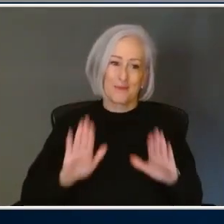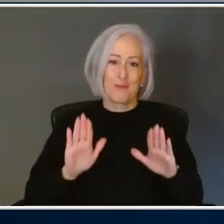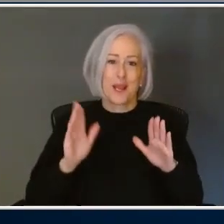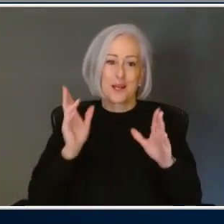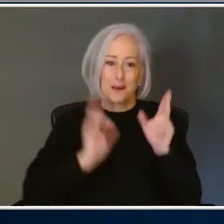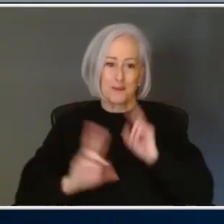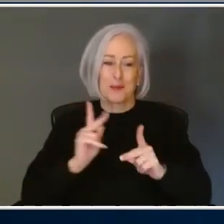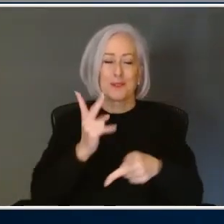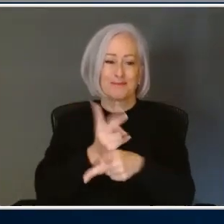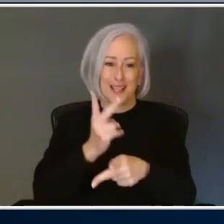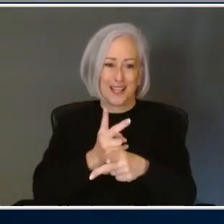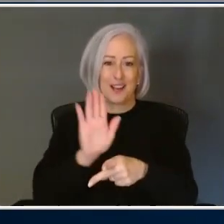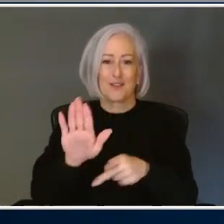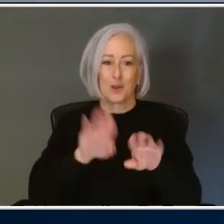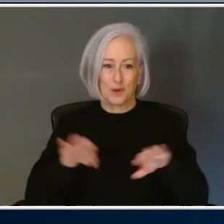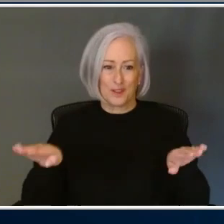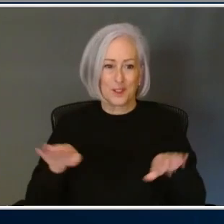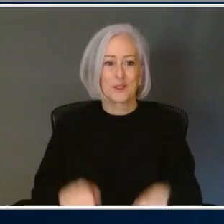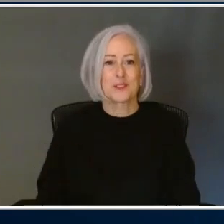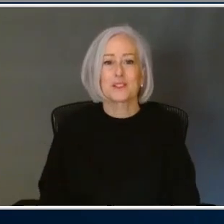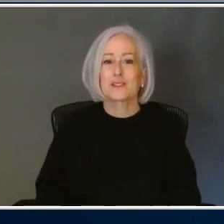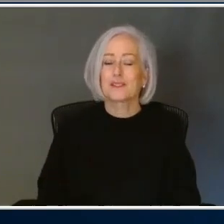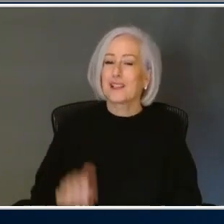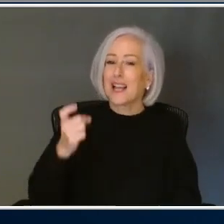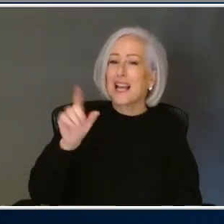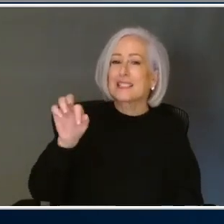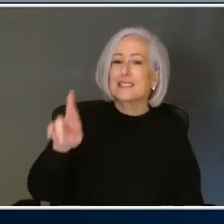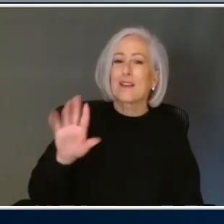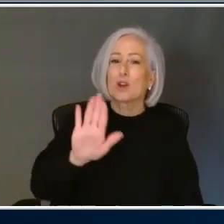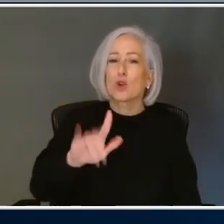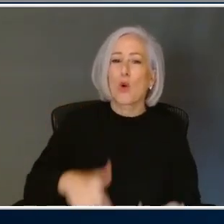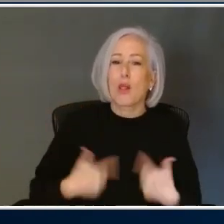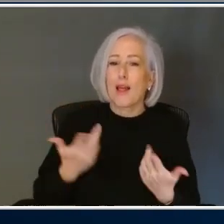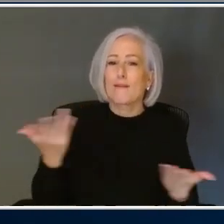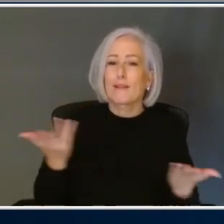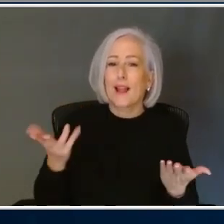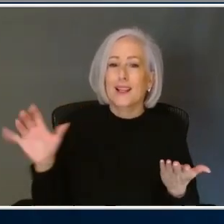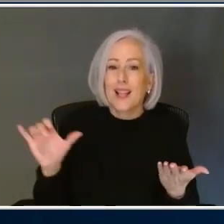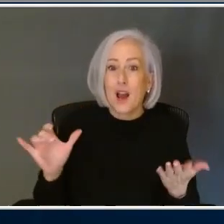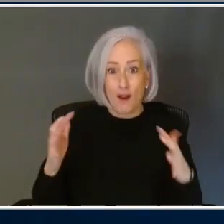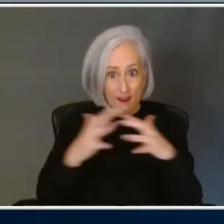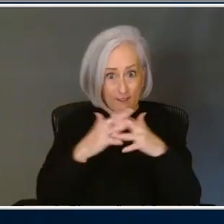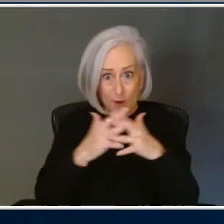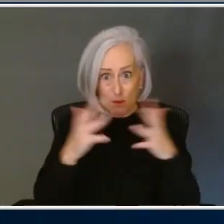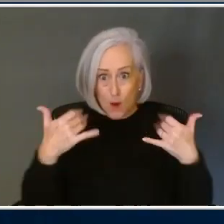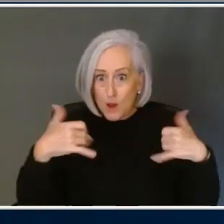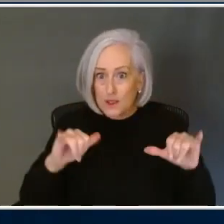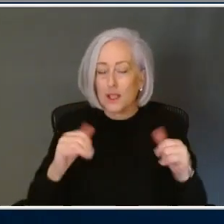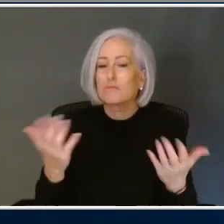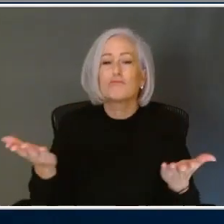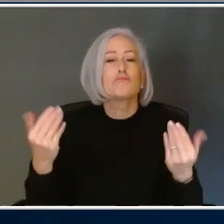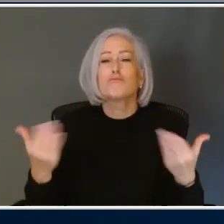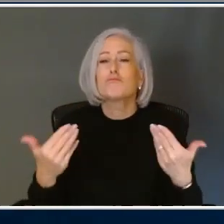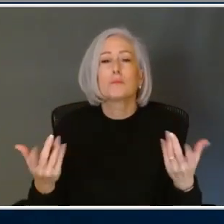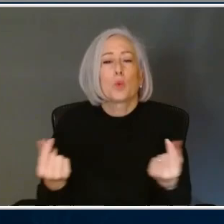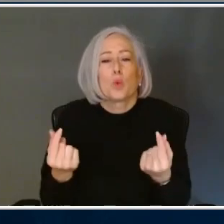Xavier, what's life like now? Are you still playing football? What's going on with you? Get us up to speed.